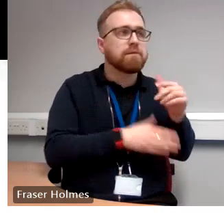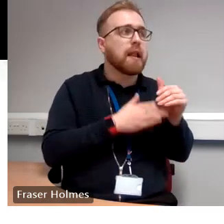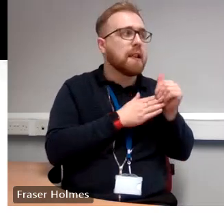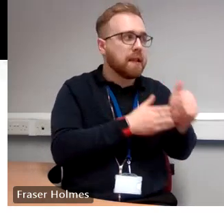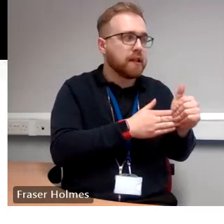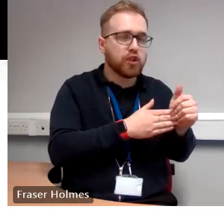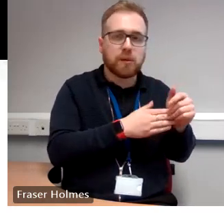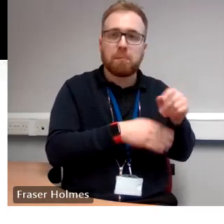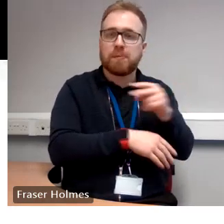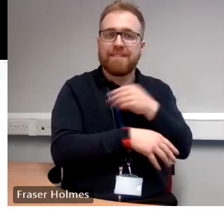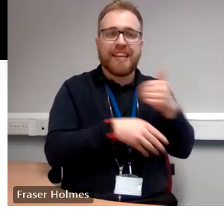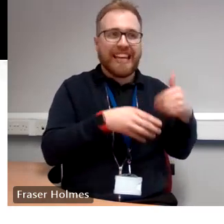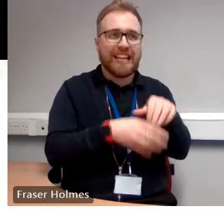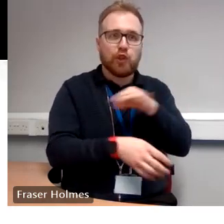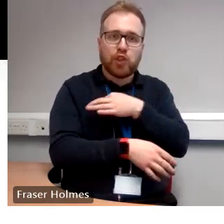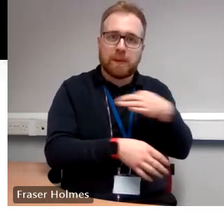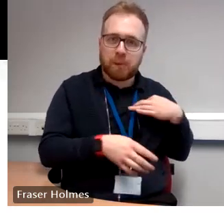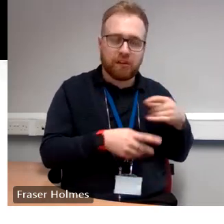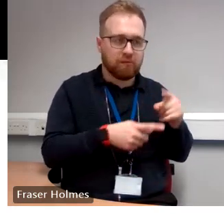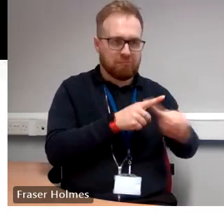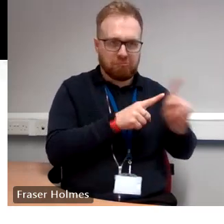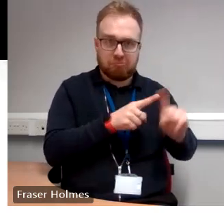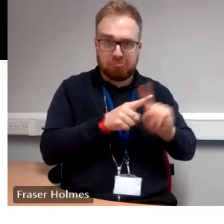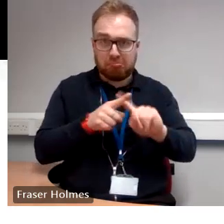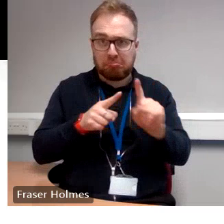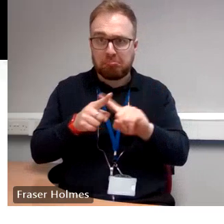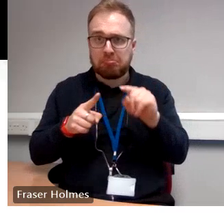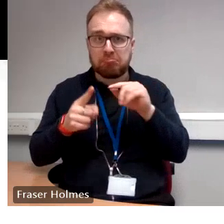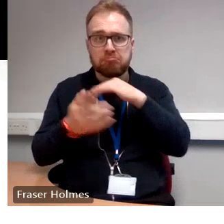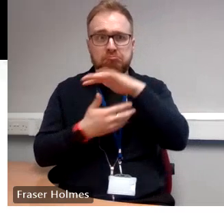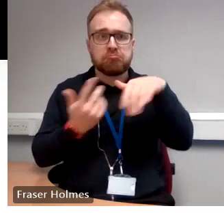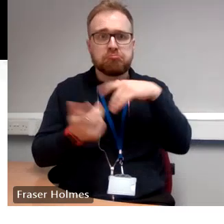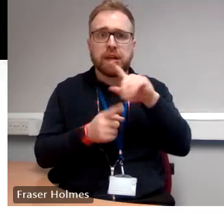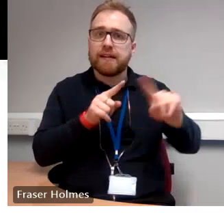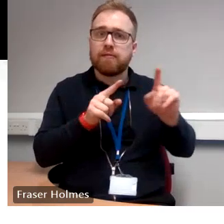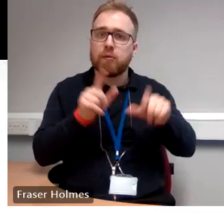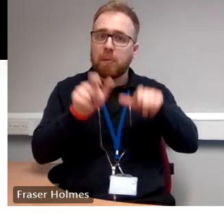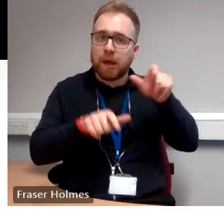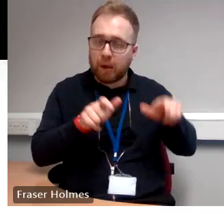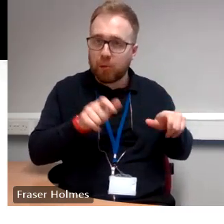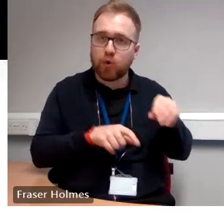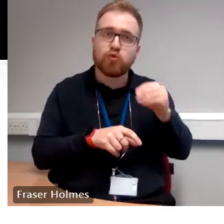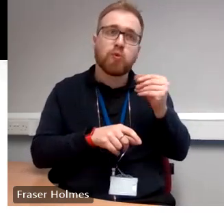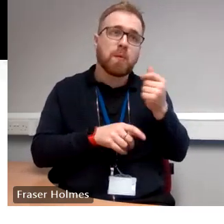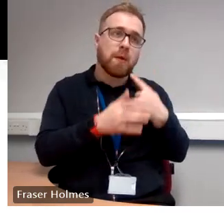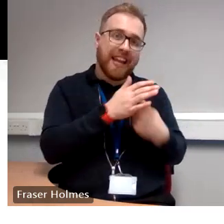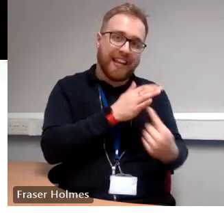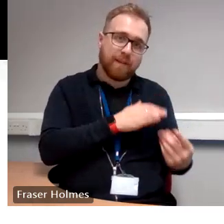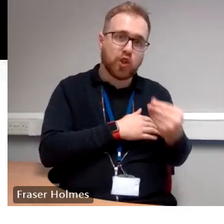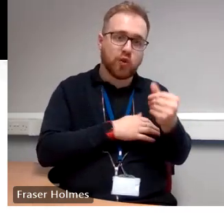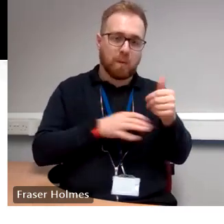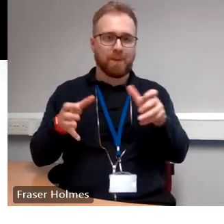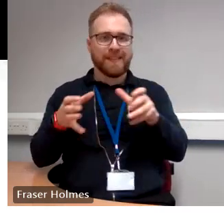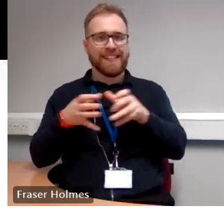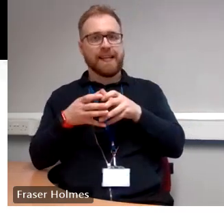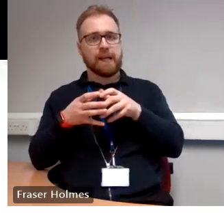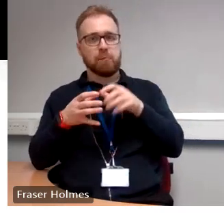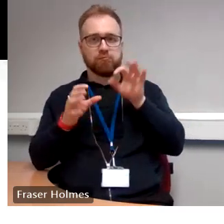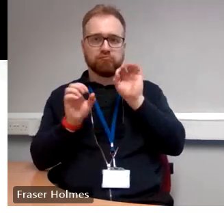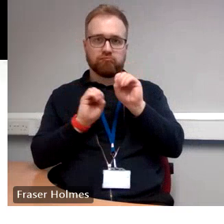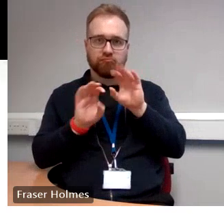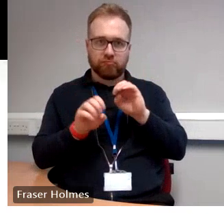within practices. So we had quite a large number of people complete the survey, sometimes individually, sometimes as a team. And so